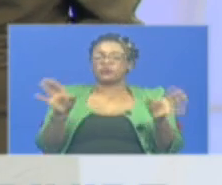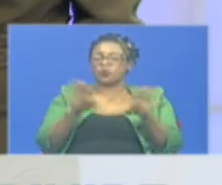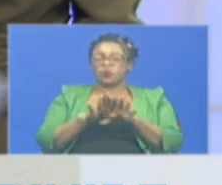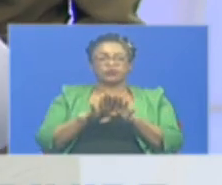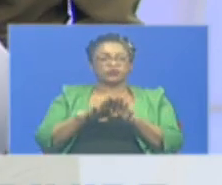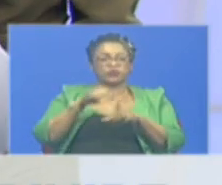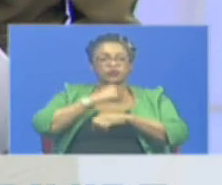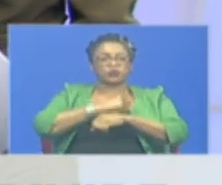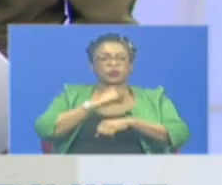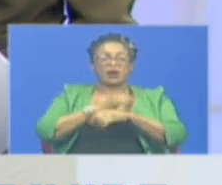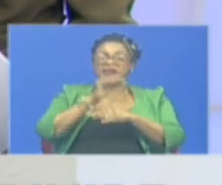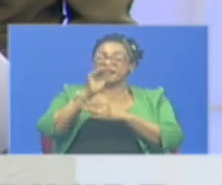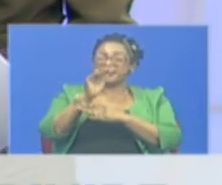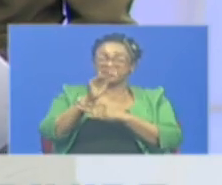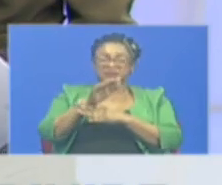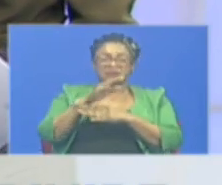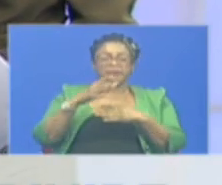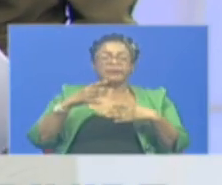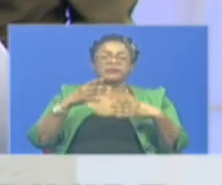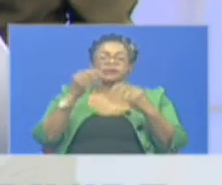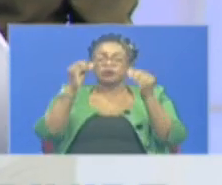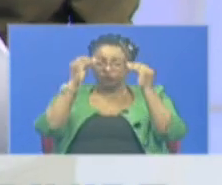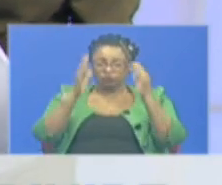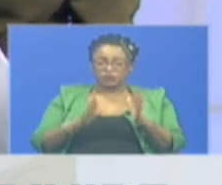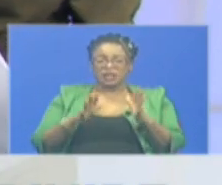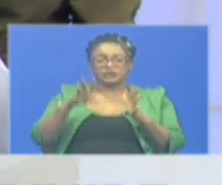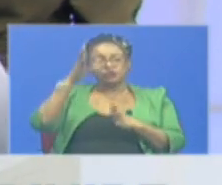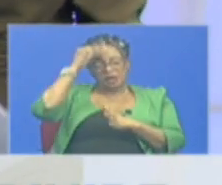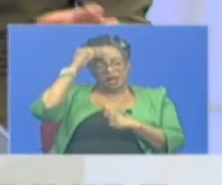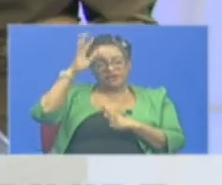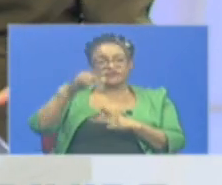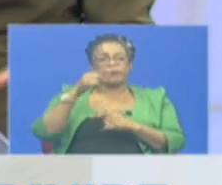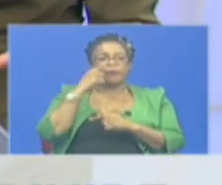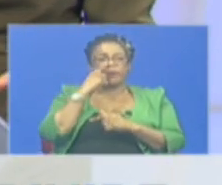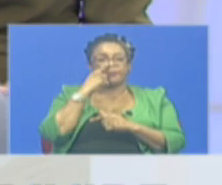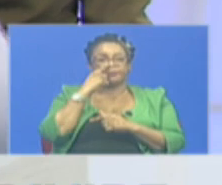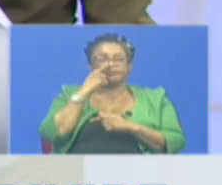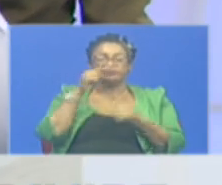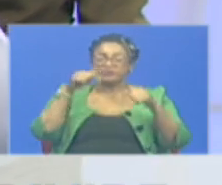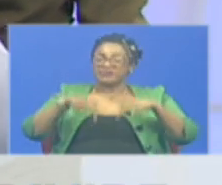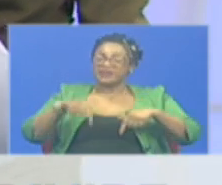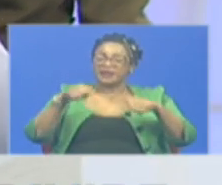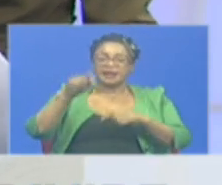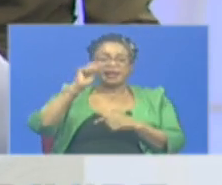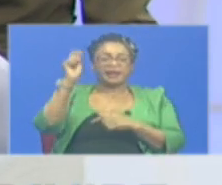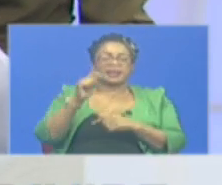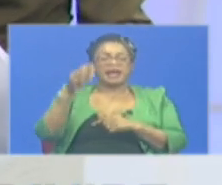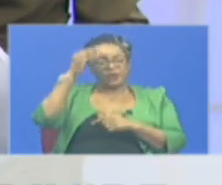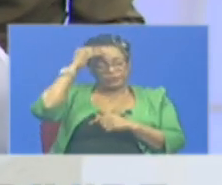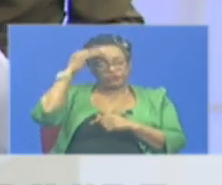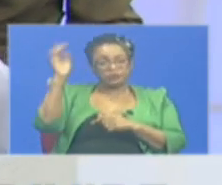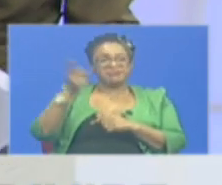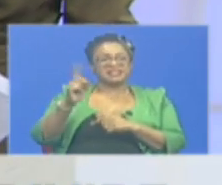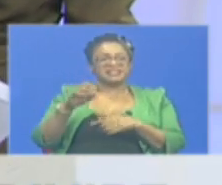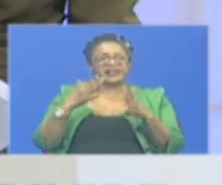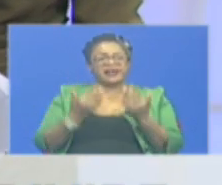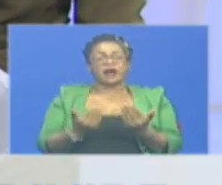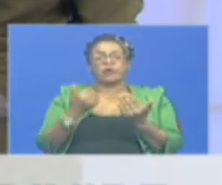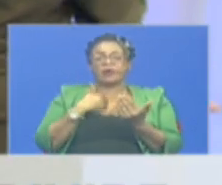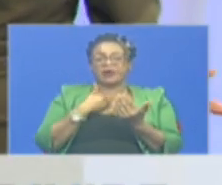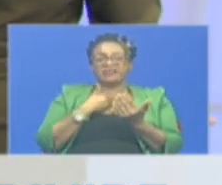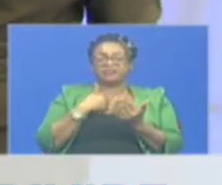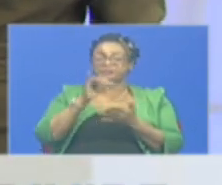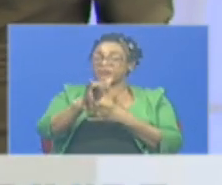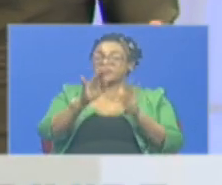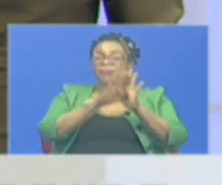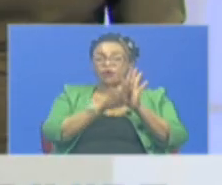home in a bid to keep them from contracting the virus. Well, here in Kenya, the Education Ministry has rolled out an e-learning program,